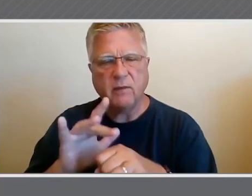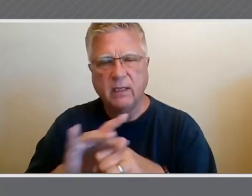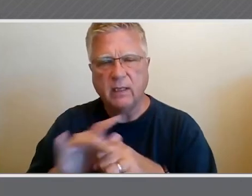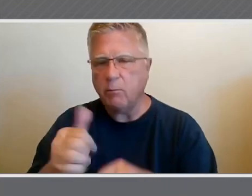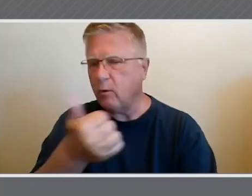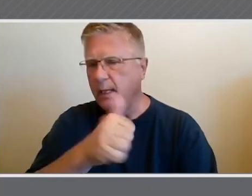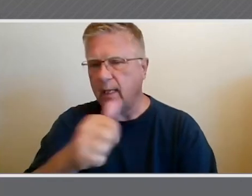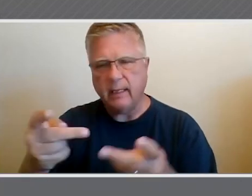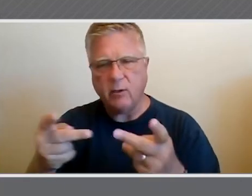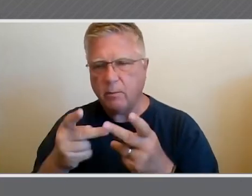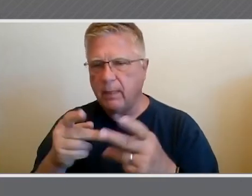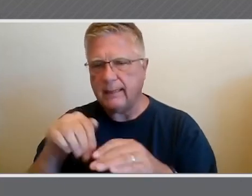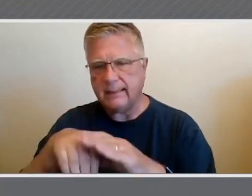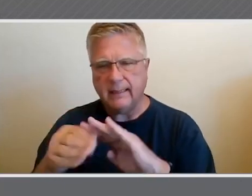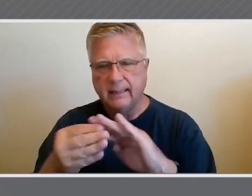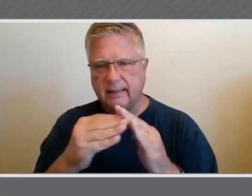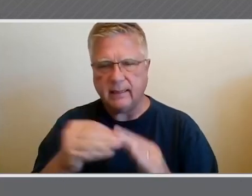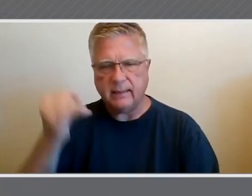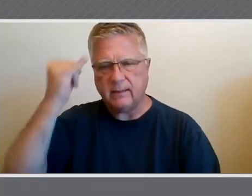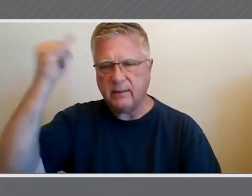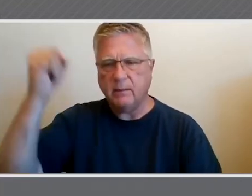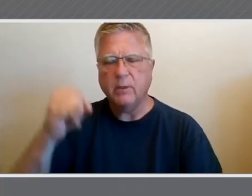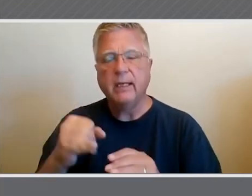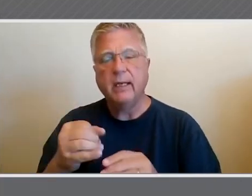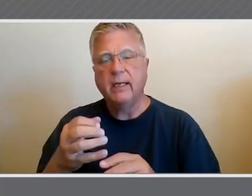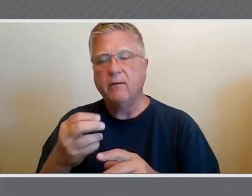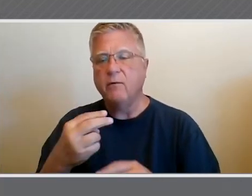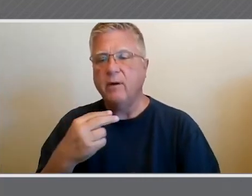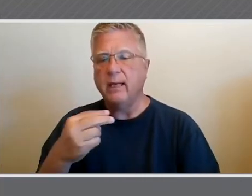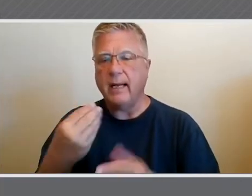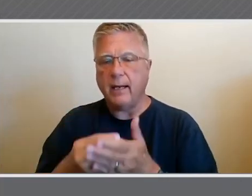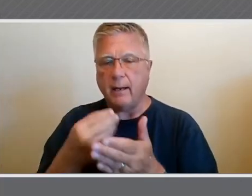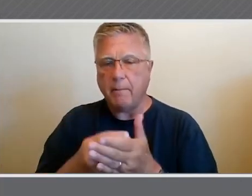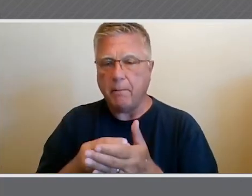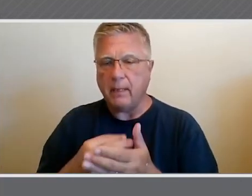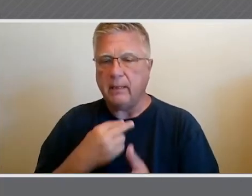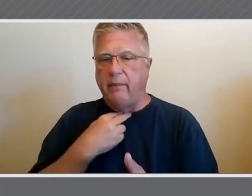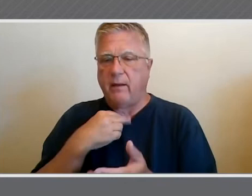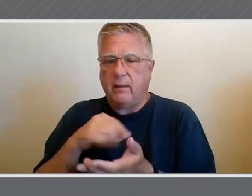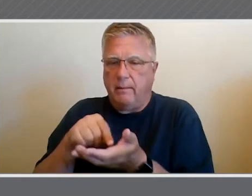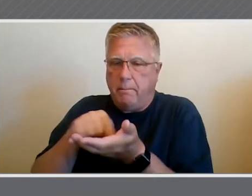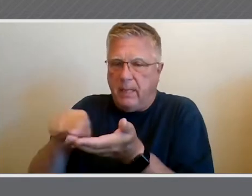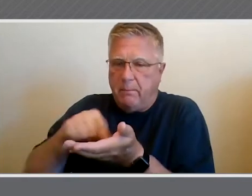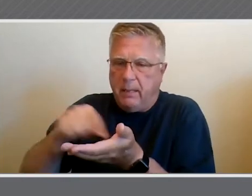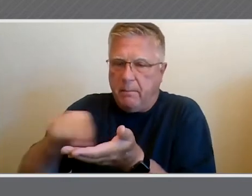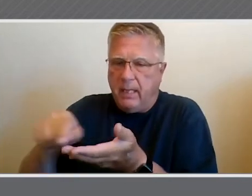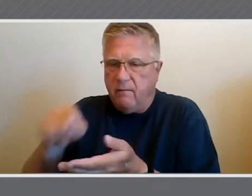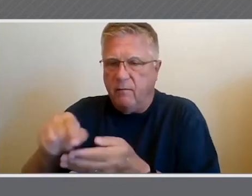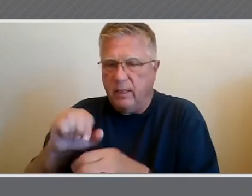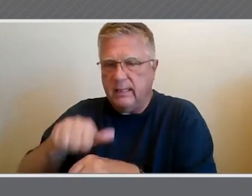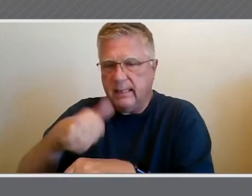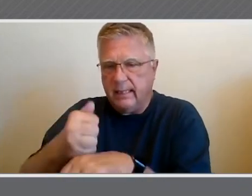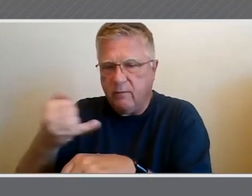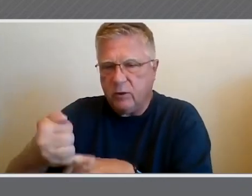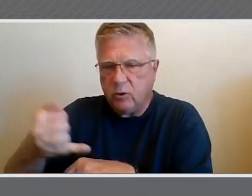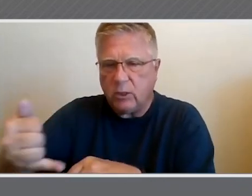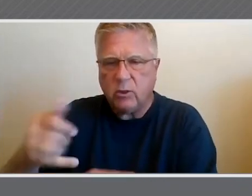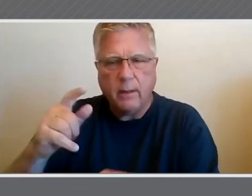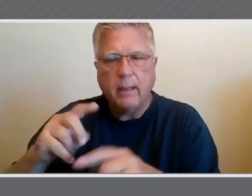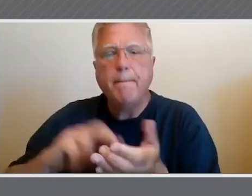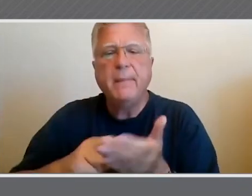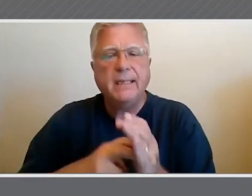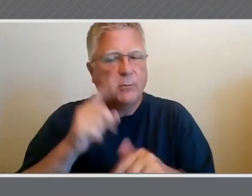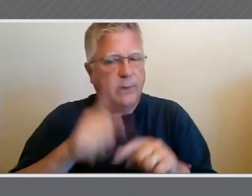city. So if we've tied up a lot of our money in paying for this infrastructure, that means we can't pay for something